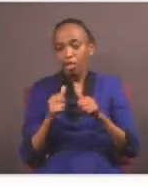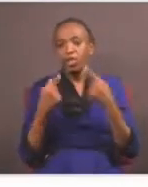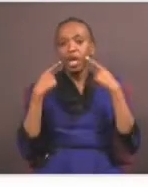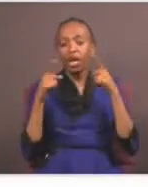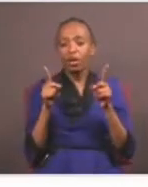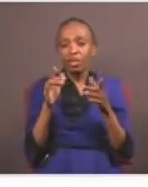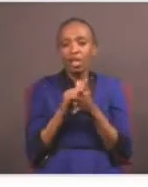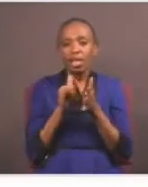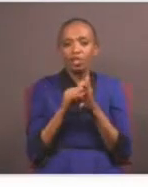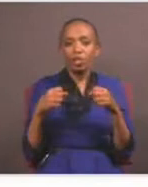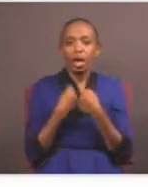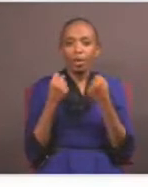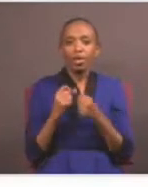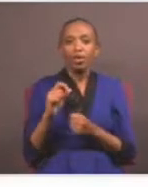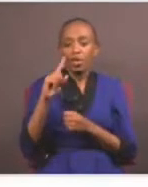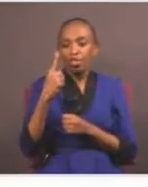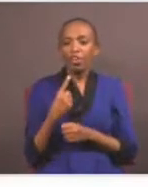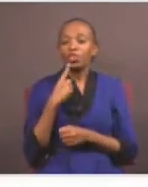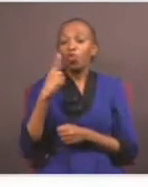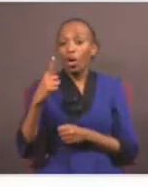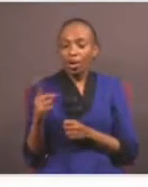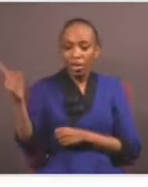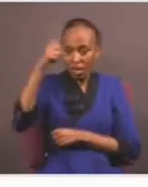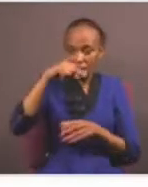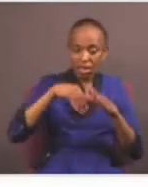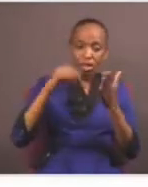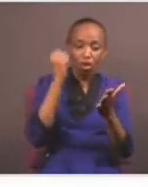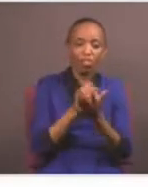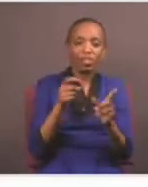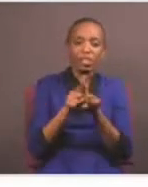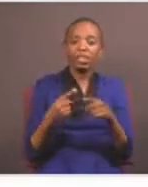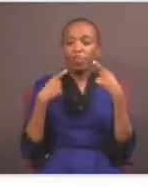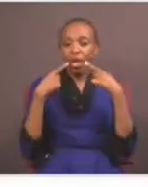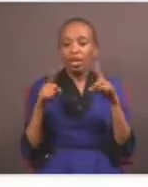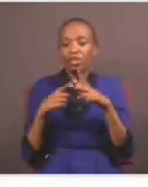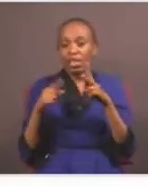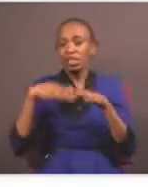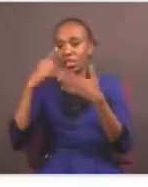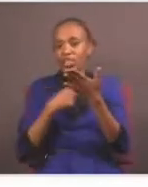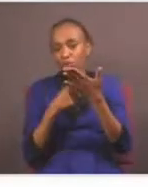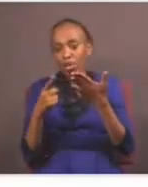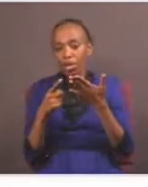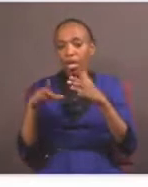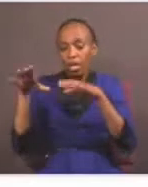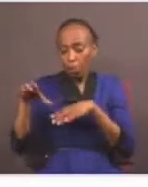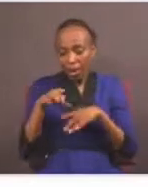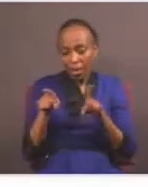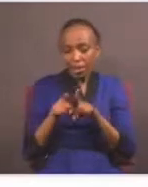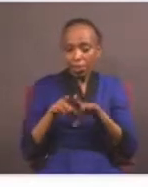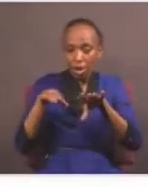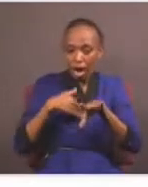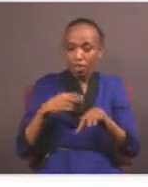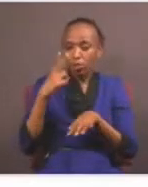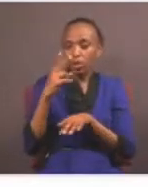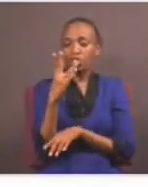announced will take place in the first 100 days in office. He also announced that beginning next week, the Kongoya market will adopt a